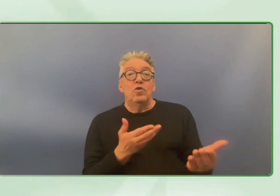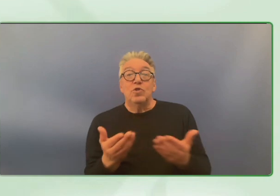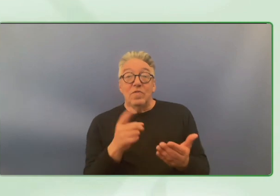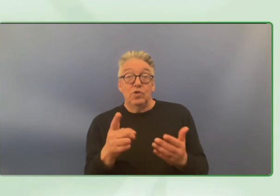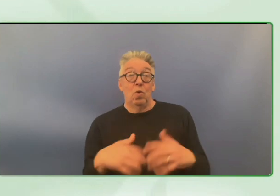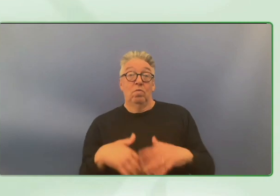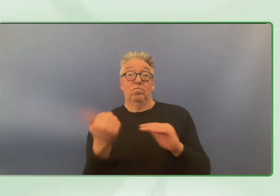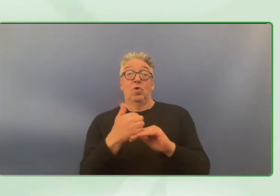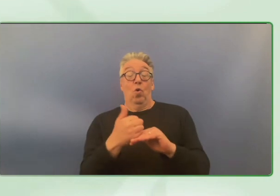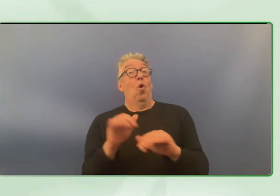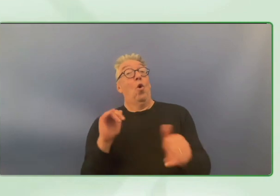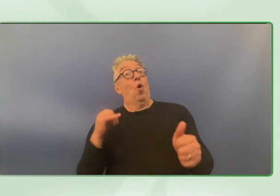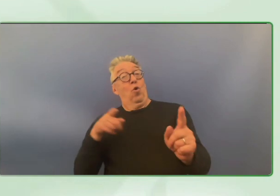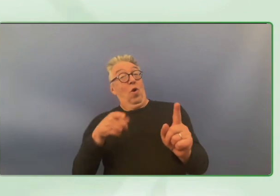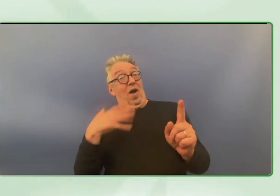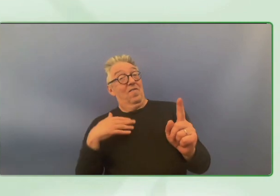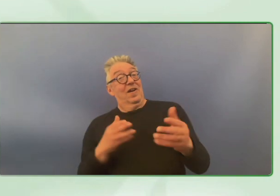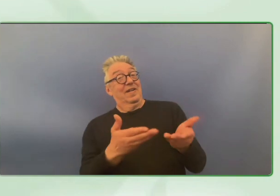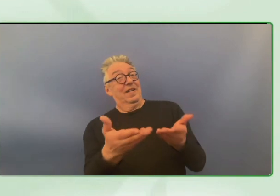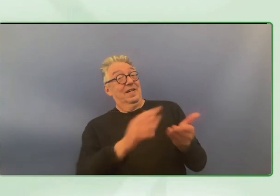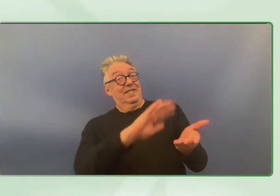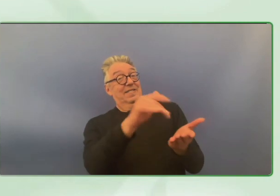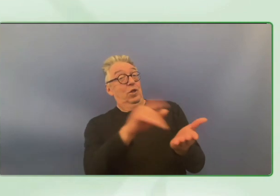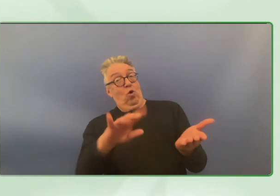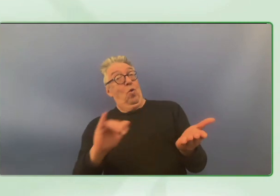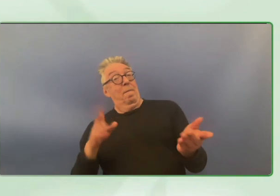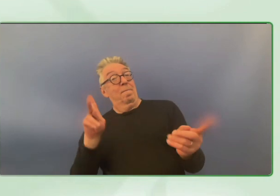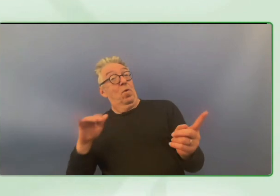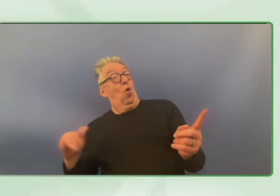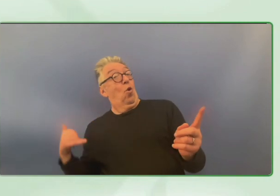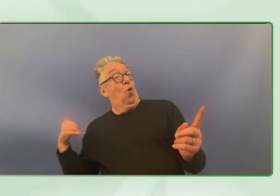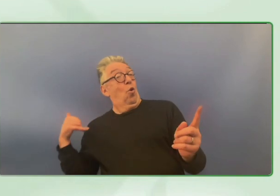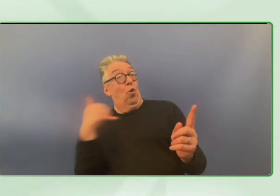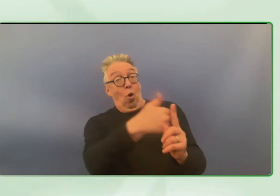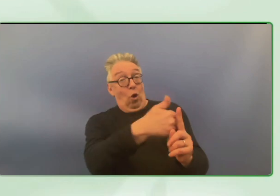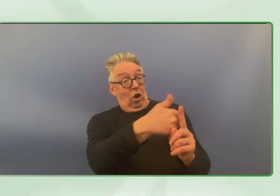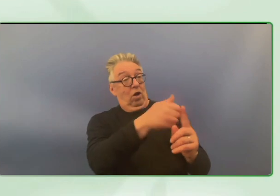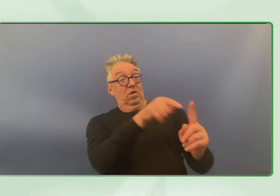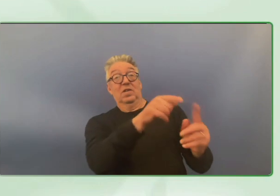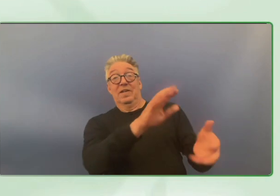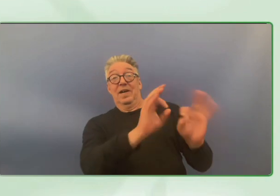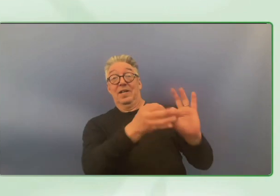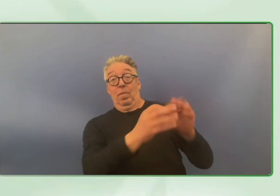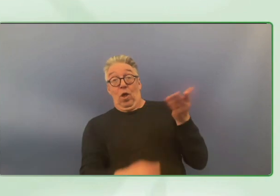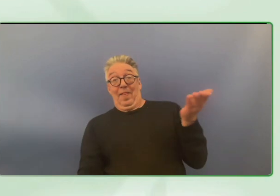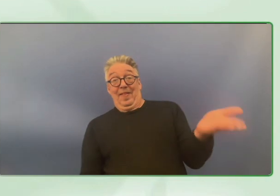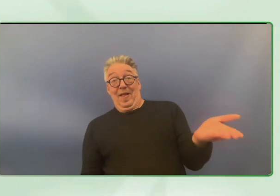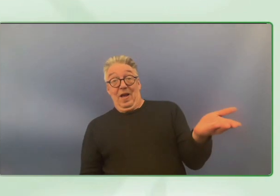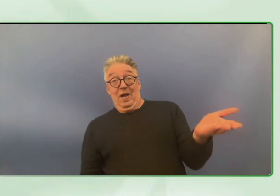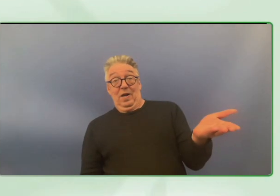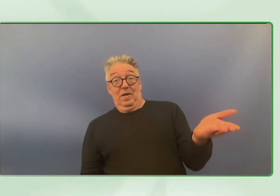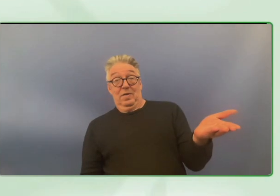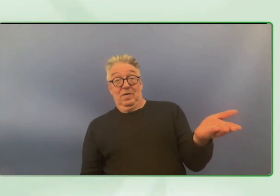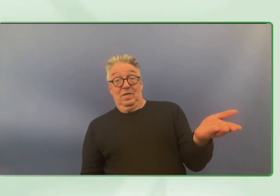can call, and then it's interpreted into sign language remotely so that people can receive calls